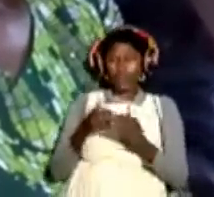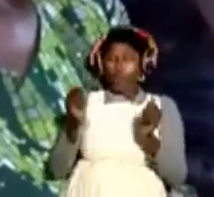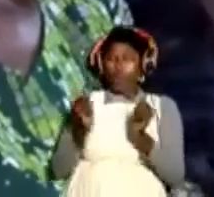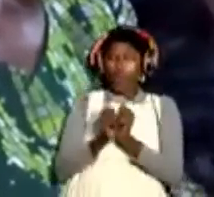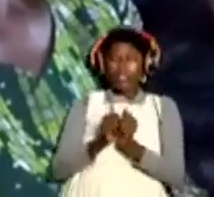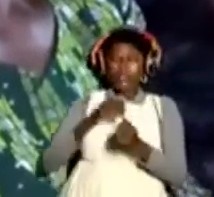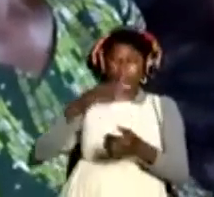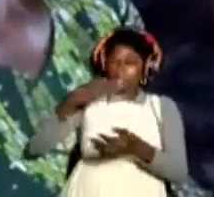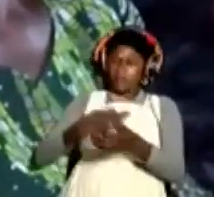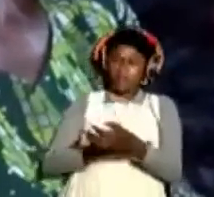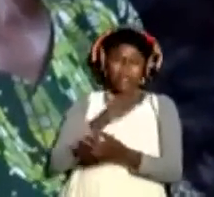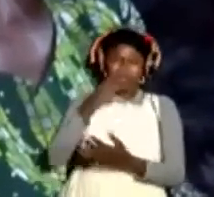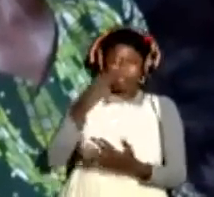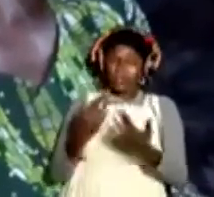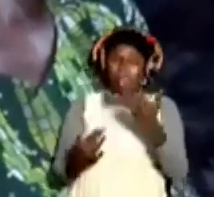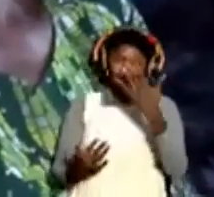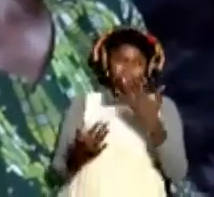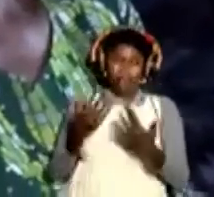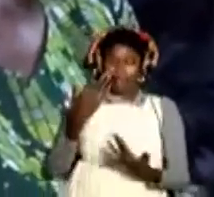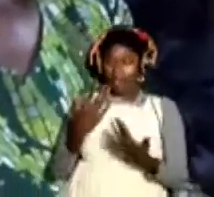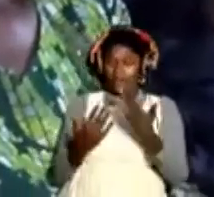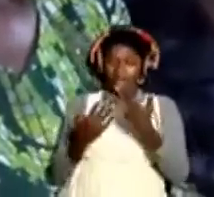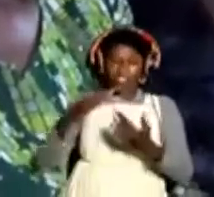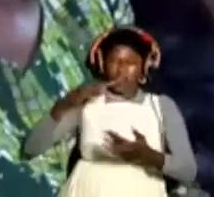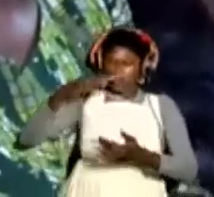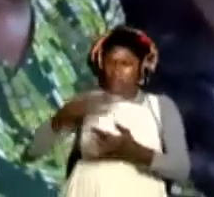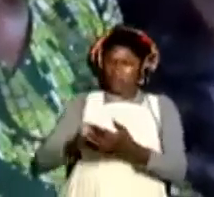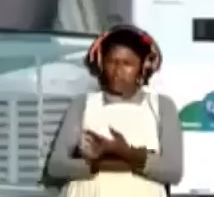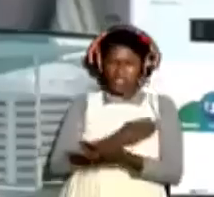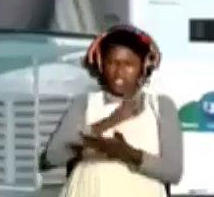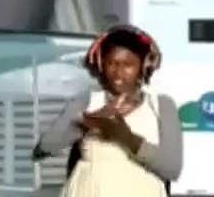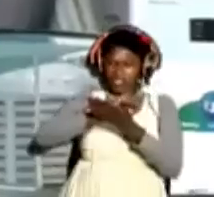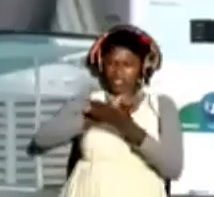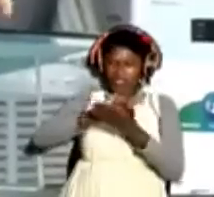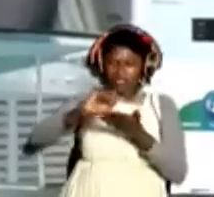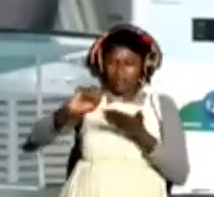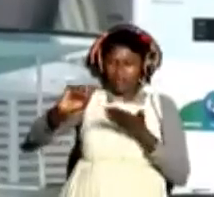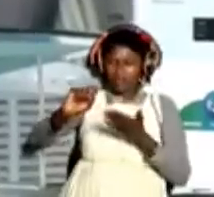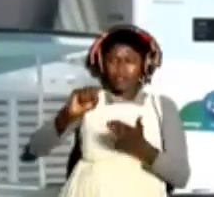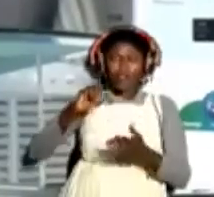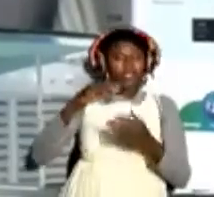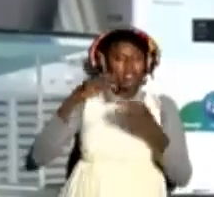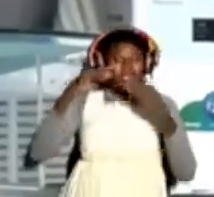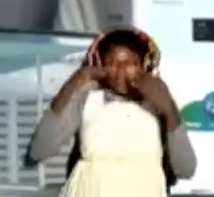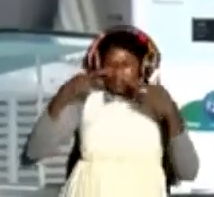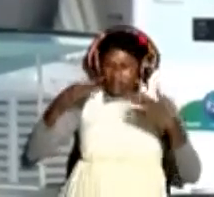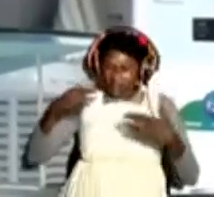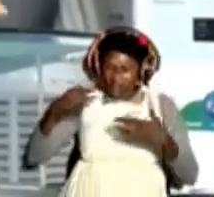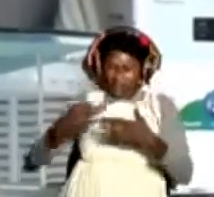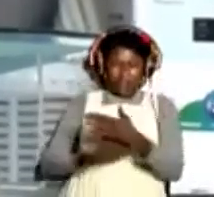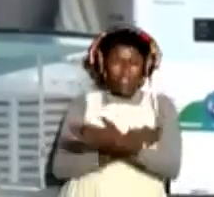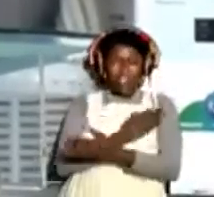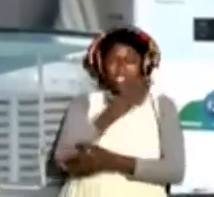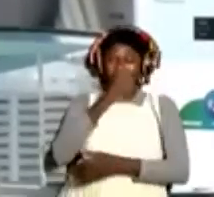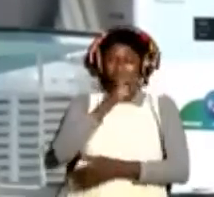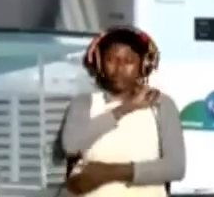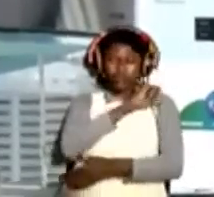fresh fire, fresh consecration, fresh authority for